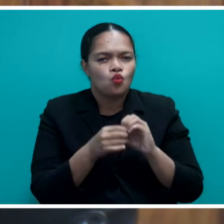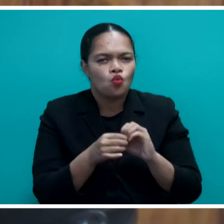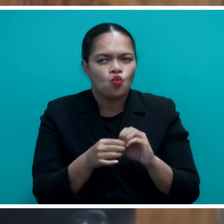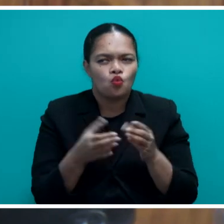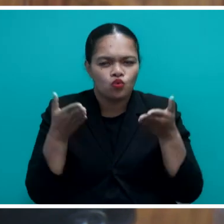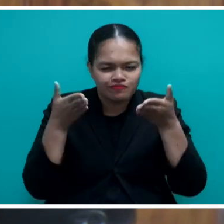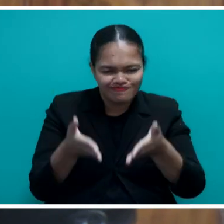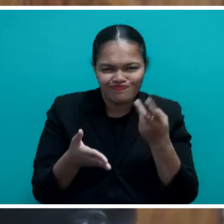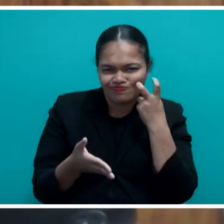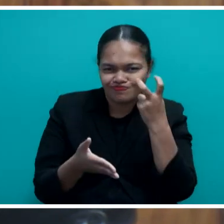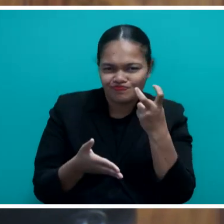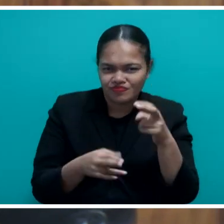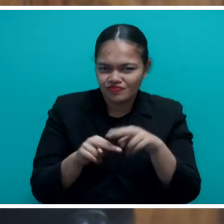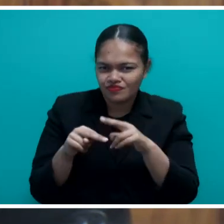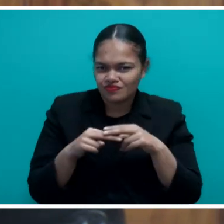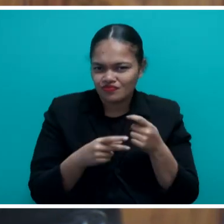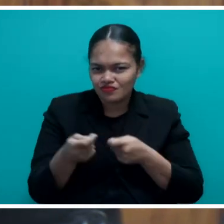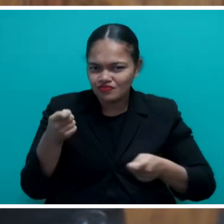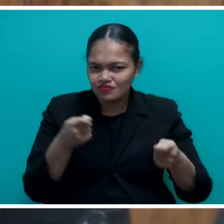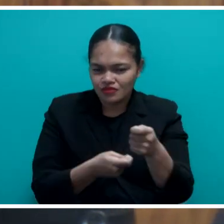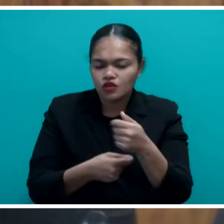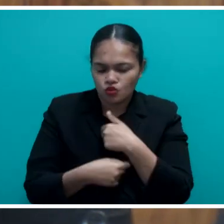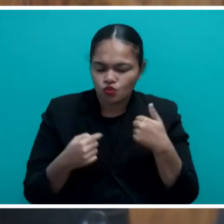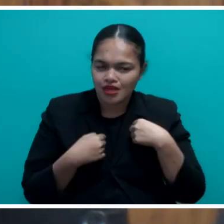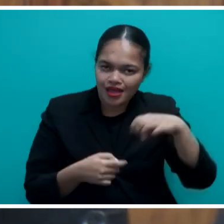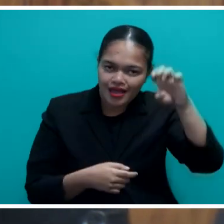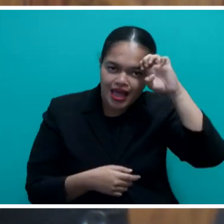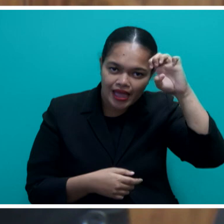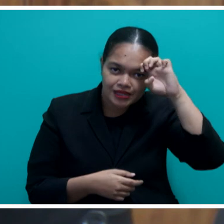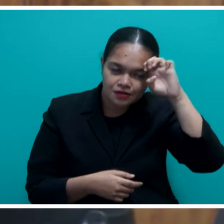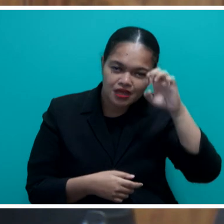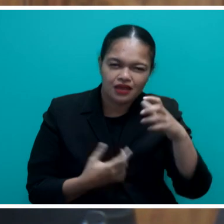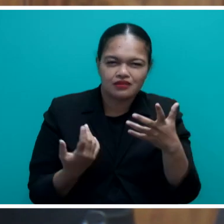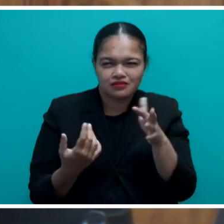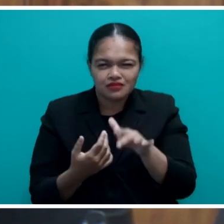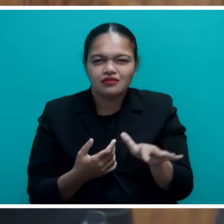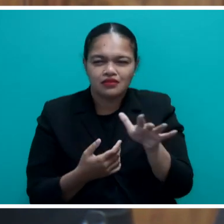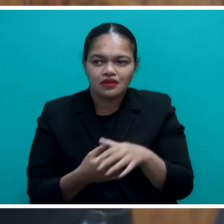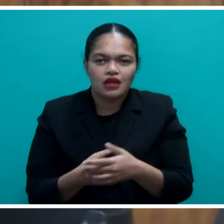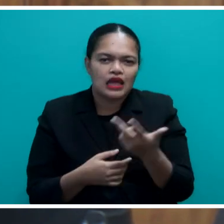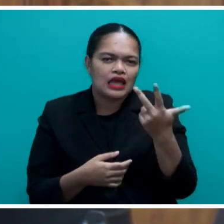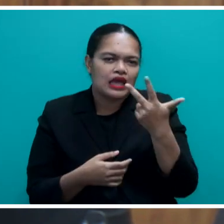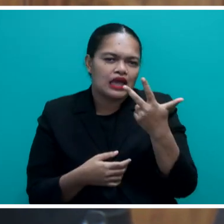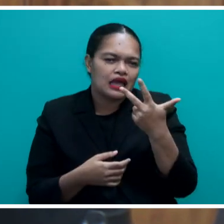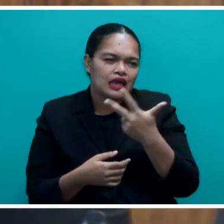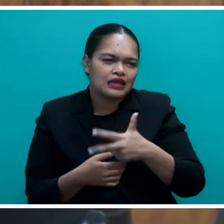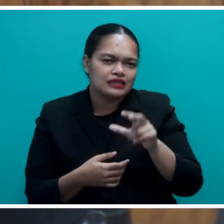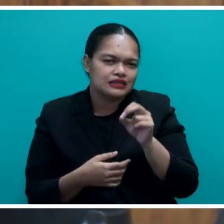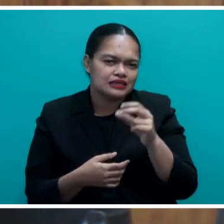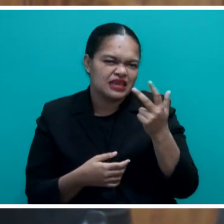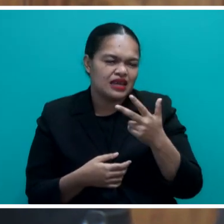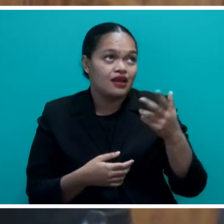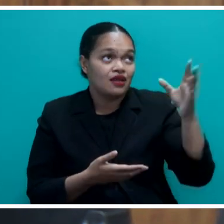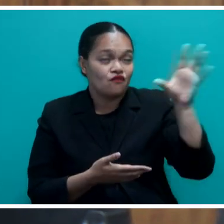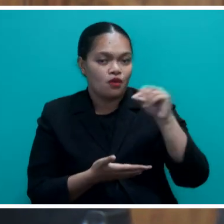Tourism Exchange. We're expecting at least 80 buyers from across the globe and 80 sellers